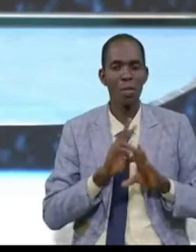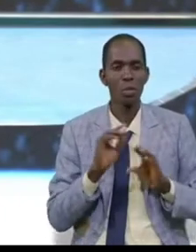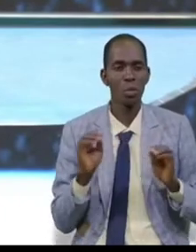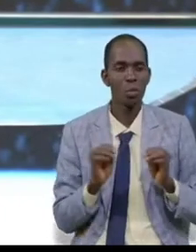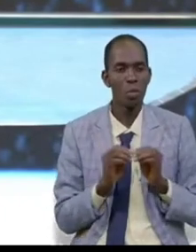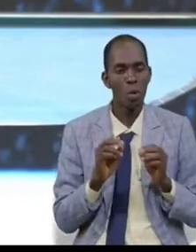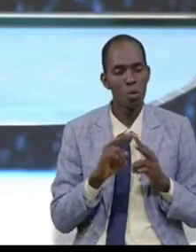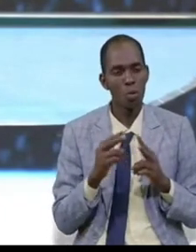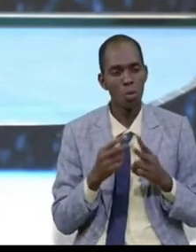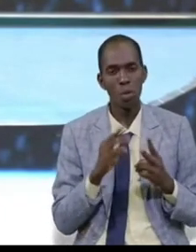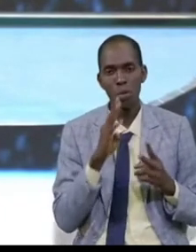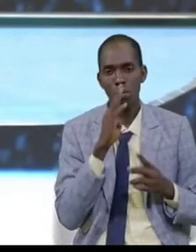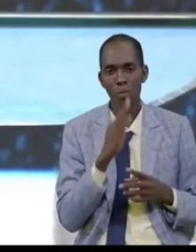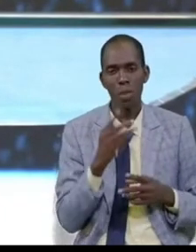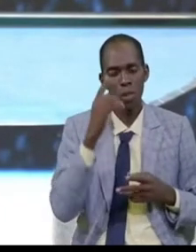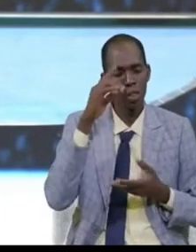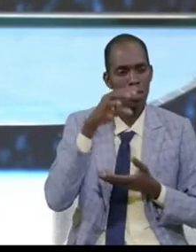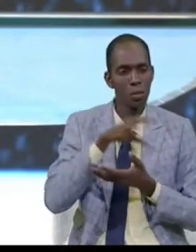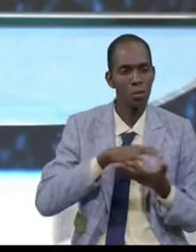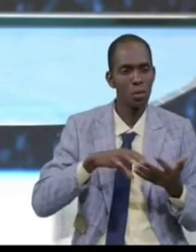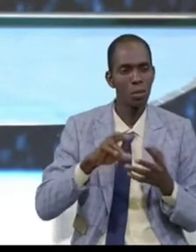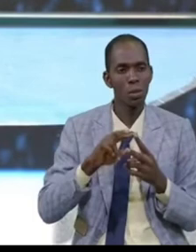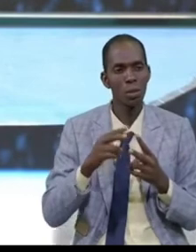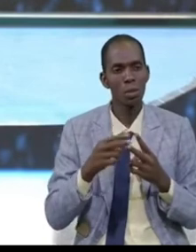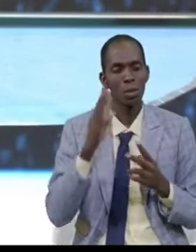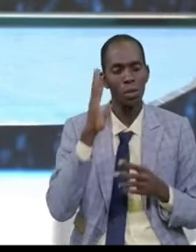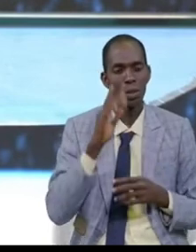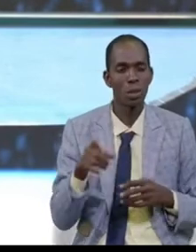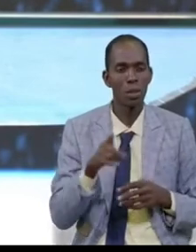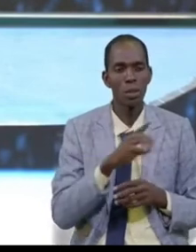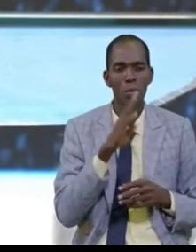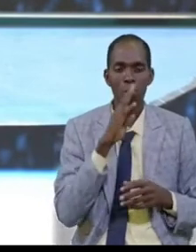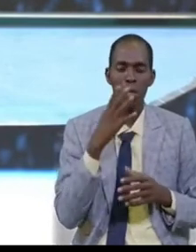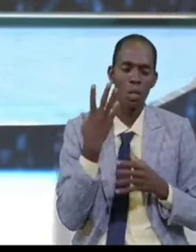nor be dismayed, neither shall they be